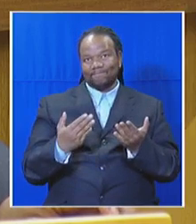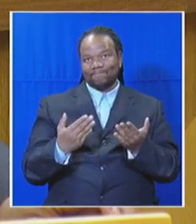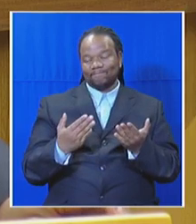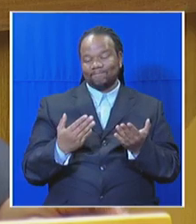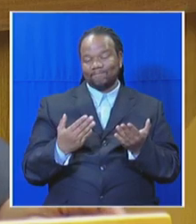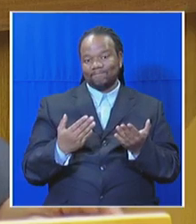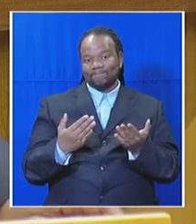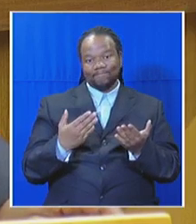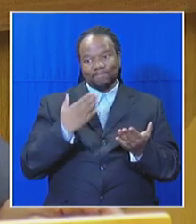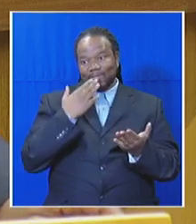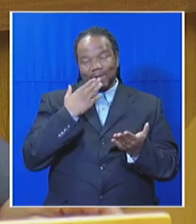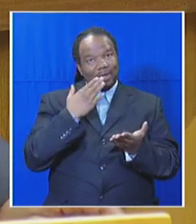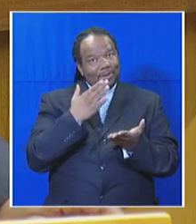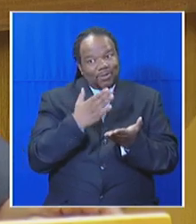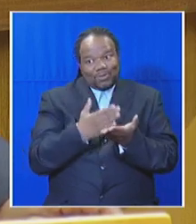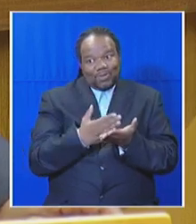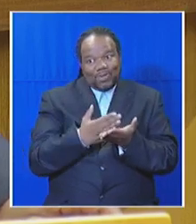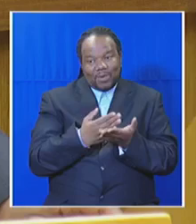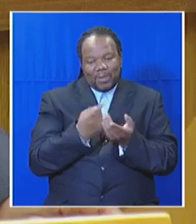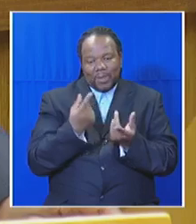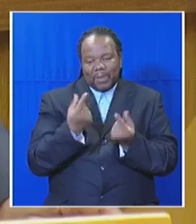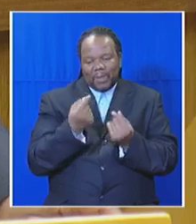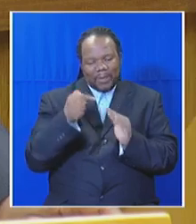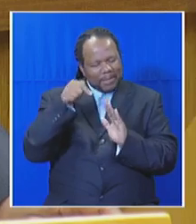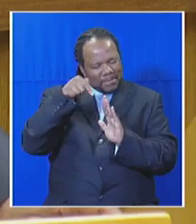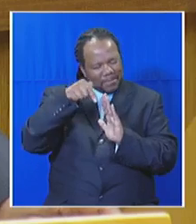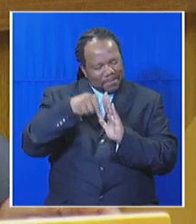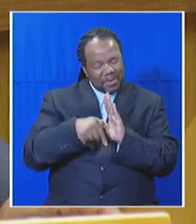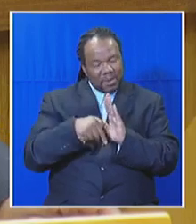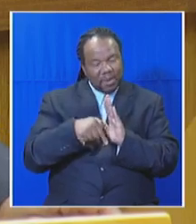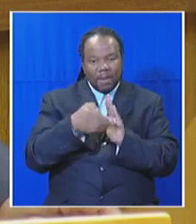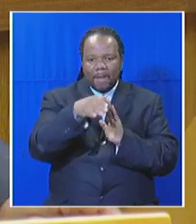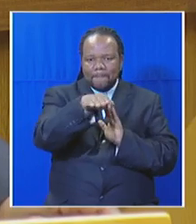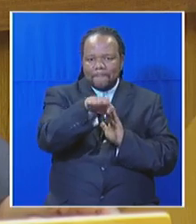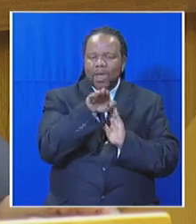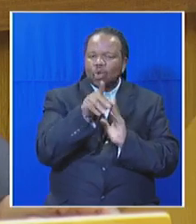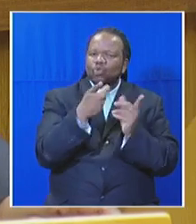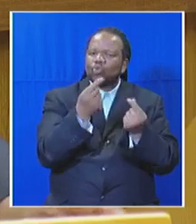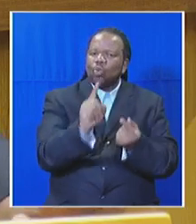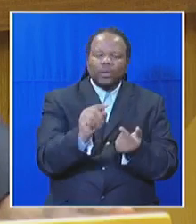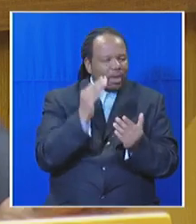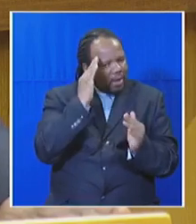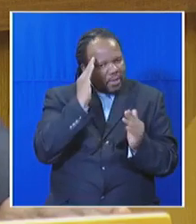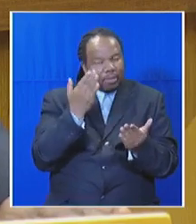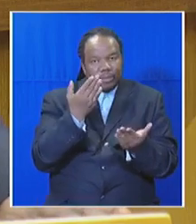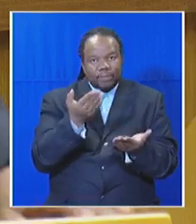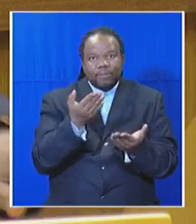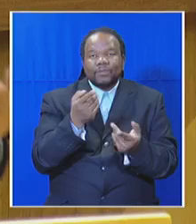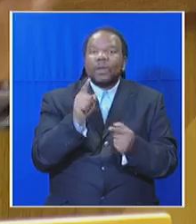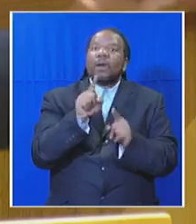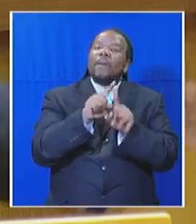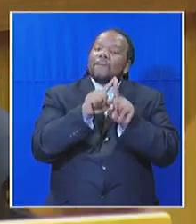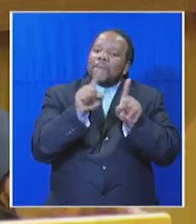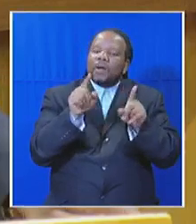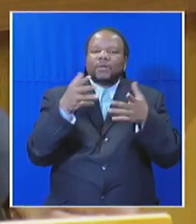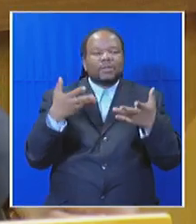details of what the bank will do. All I know is that this bank is coming in the midst of